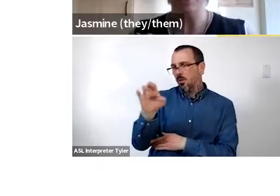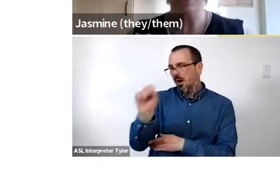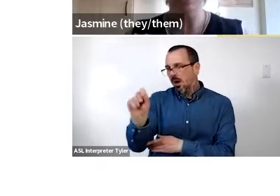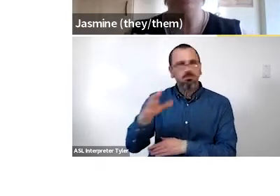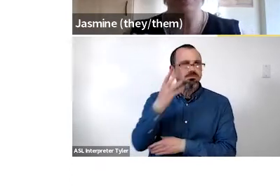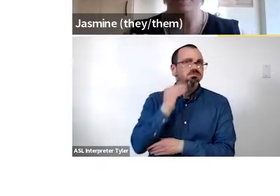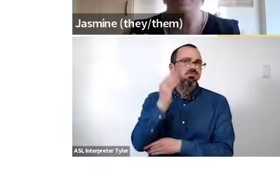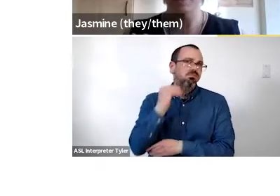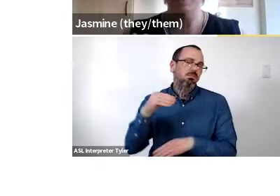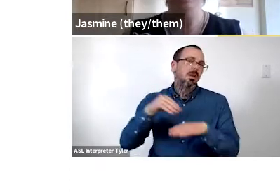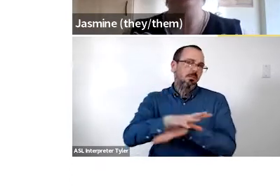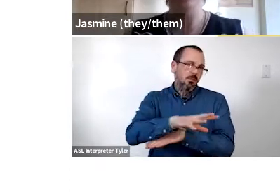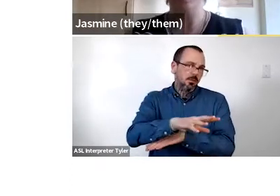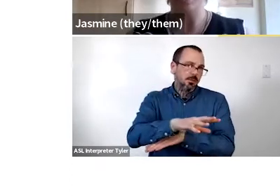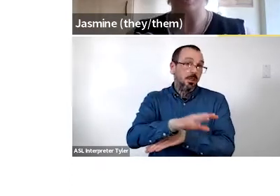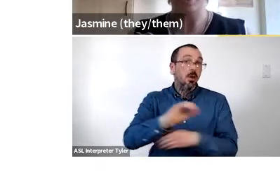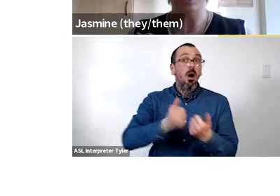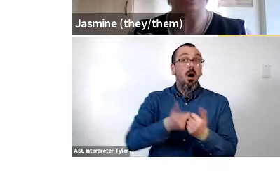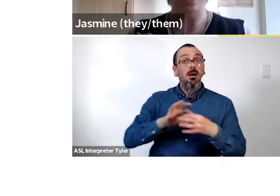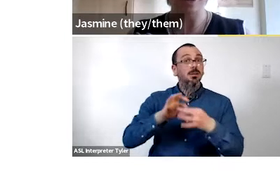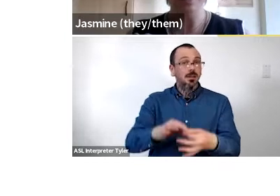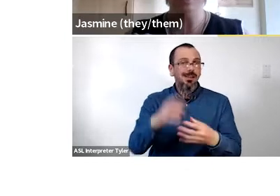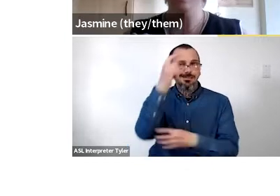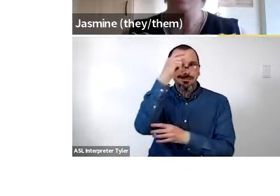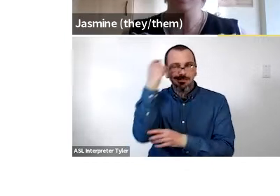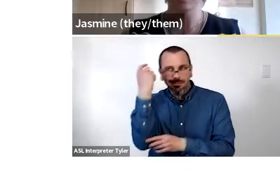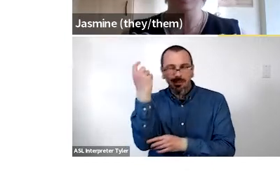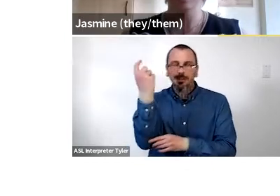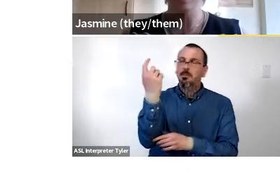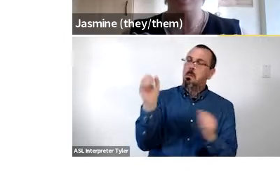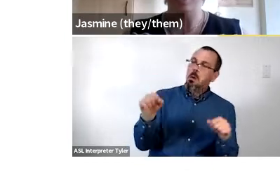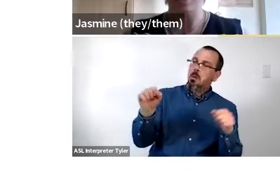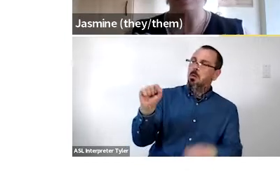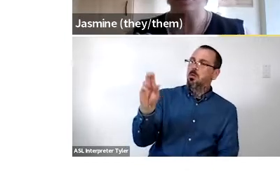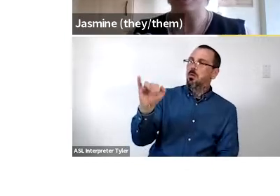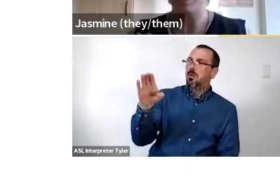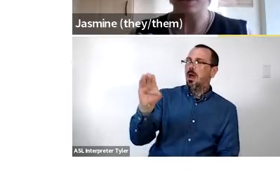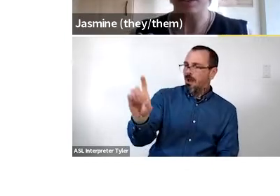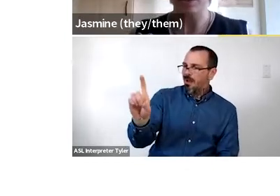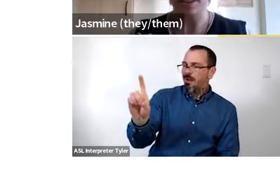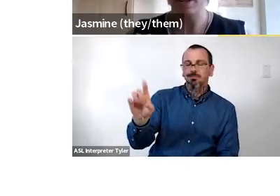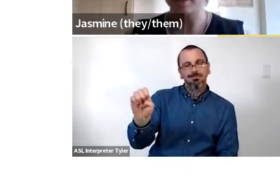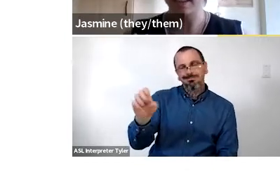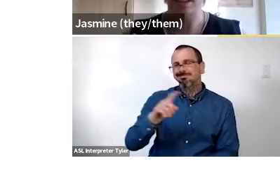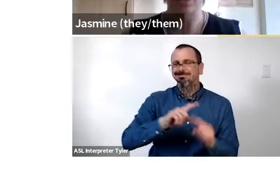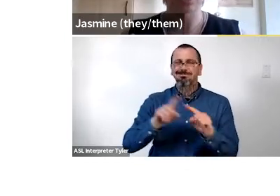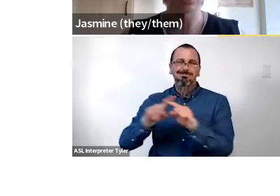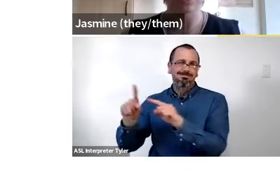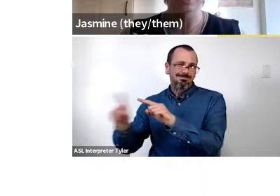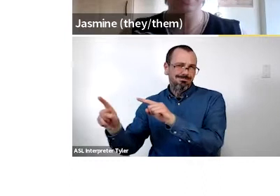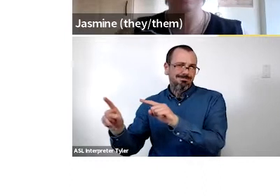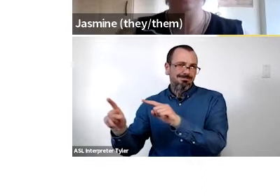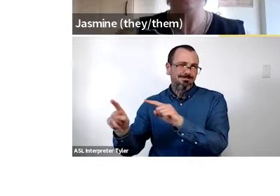from depression to trauma symptoms to suicidal ideation and attempts, it is clear that a link exists between minority stress and